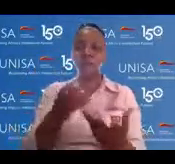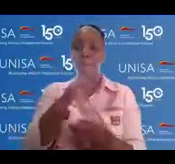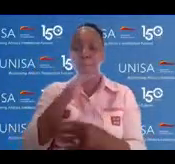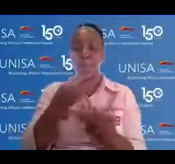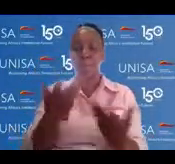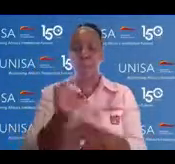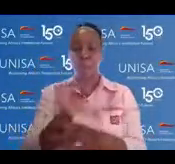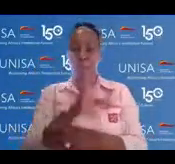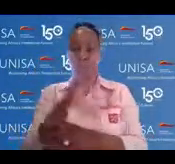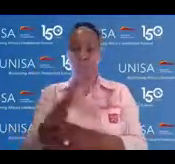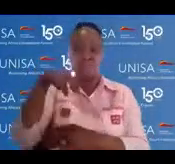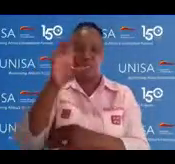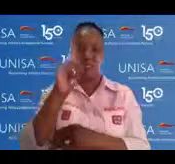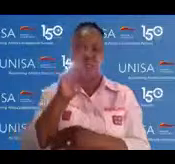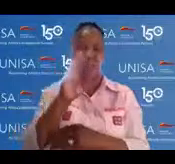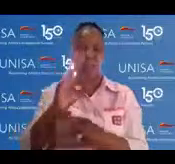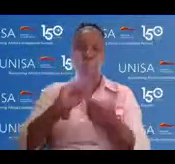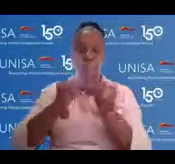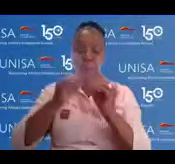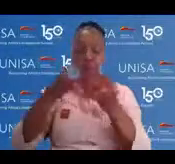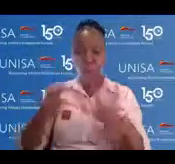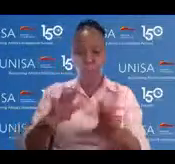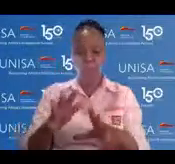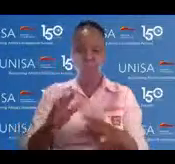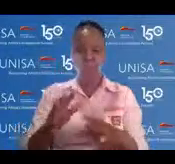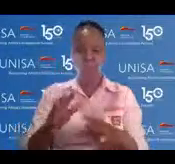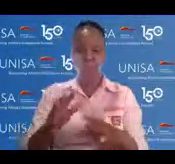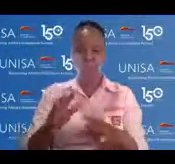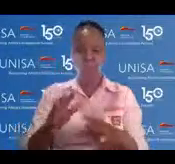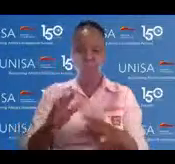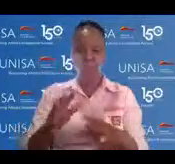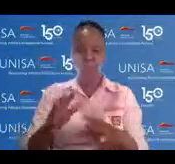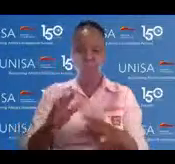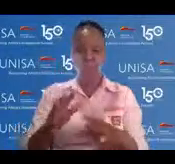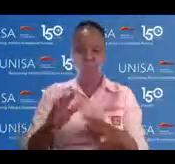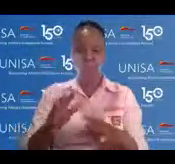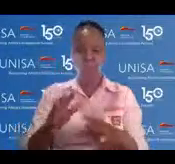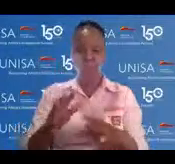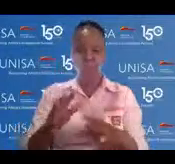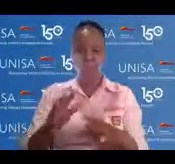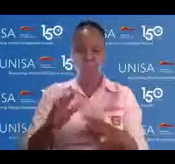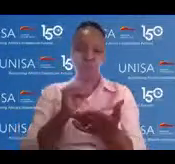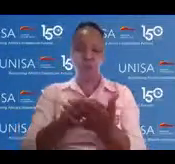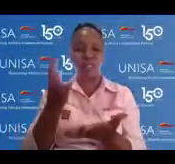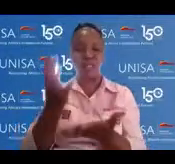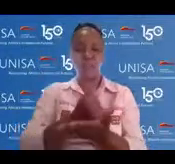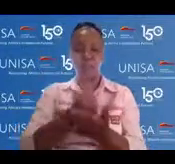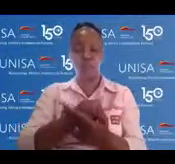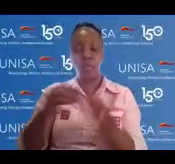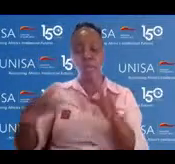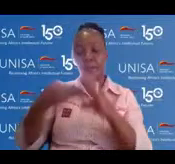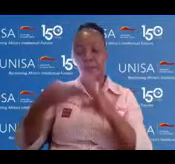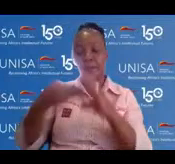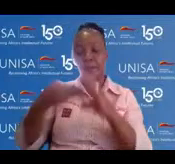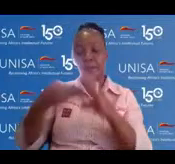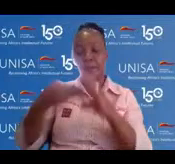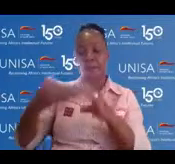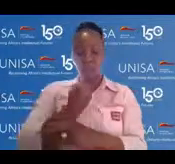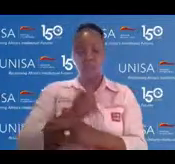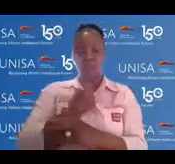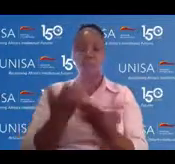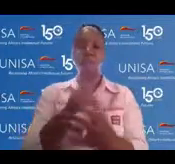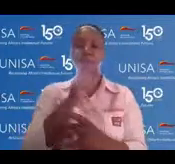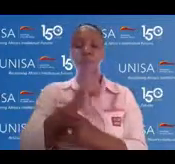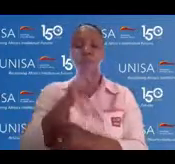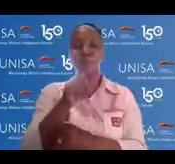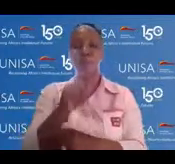document is created, you can then save it on your device, or you can email it to yourself, and you can use that to also upload